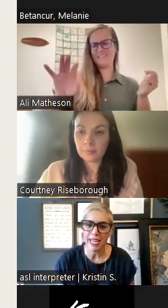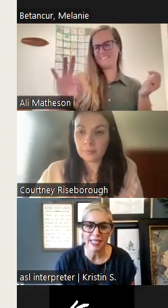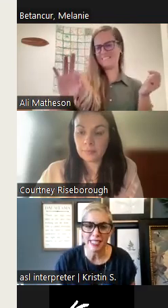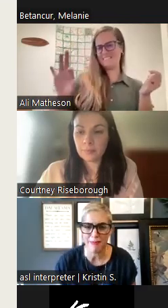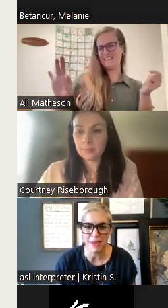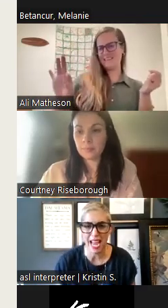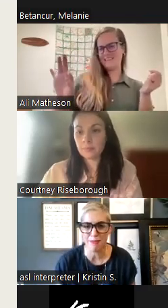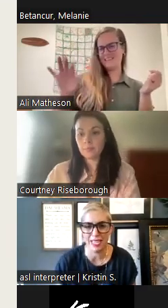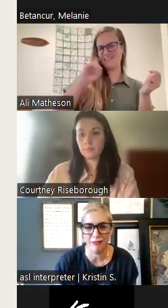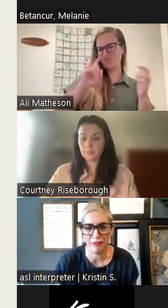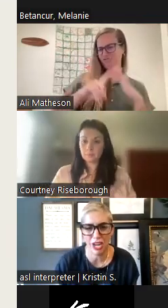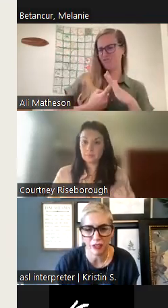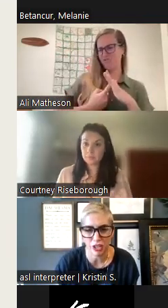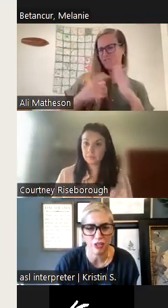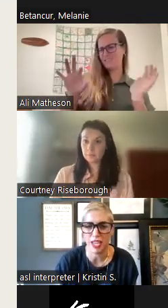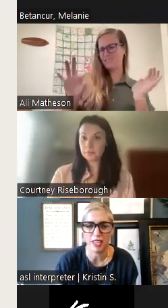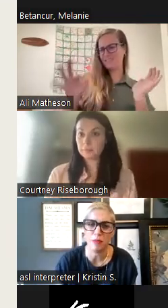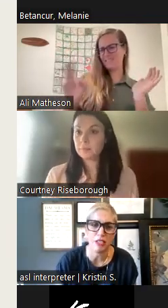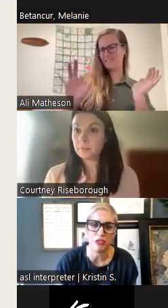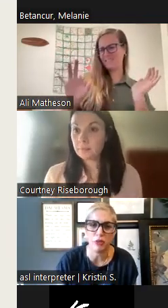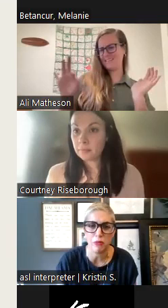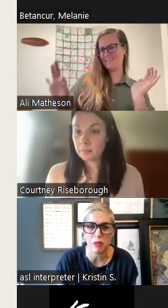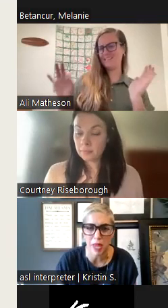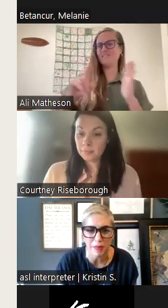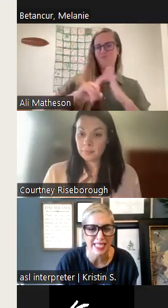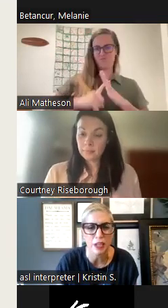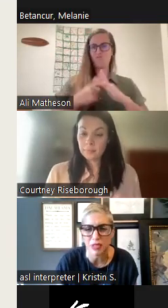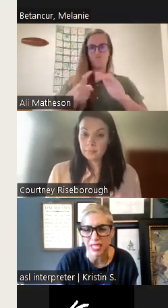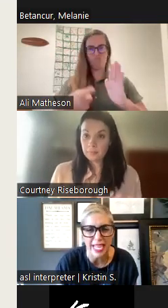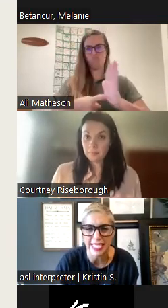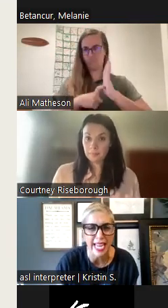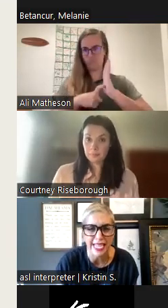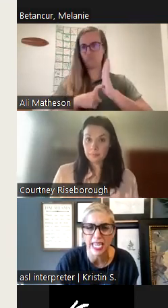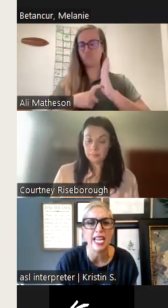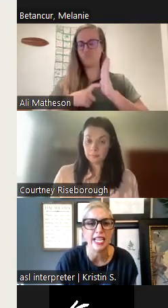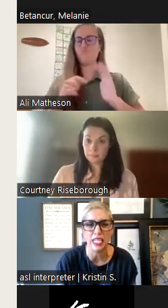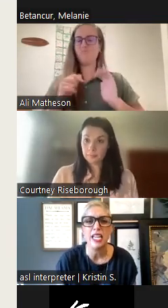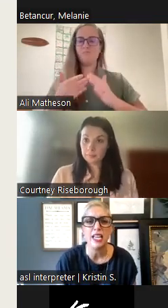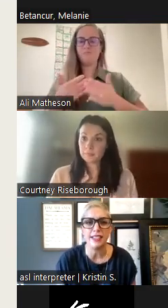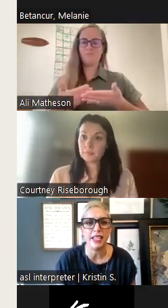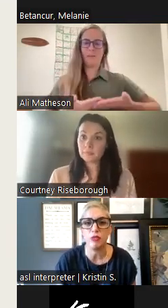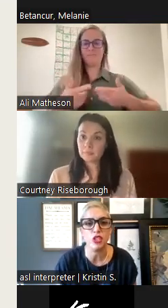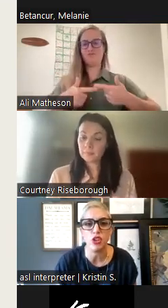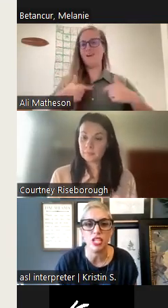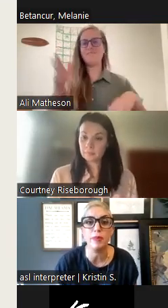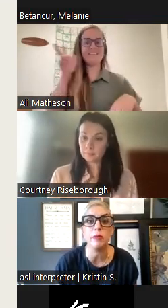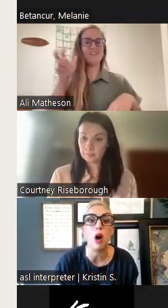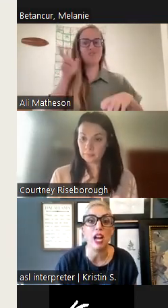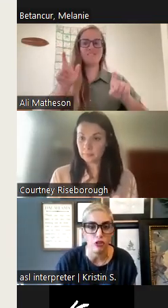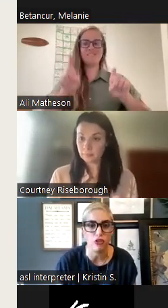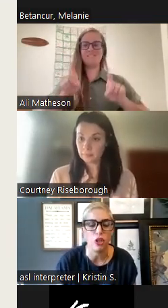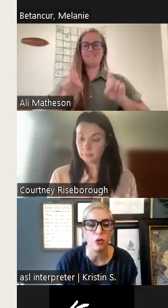So, I mean, it's had been happening forever. Like they've been doing it with babies. I think it was like 1999. They said it was started to